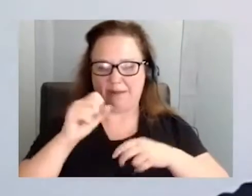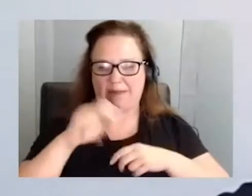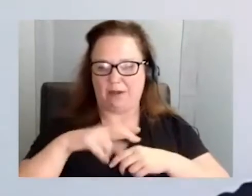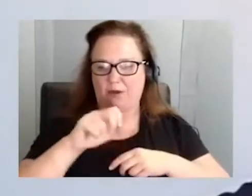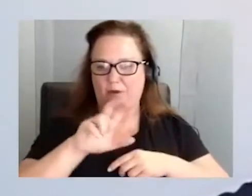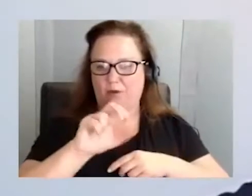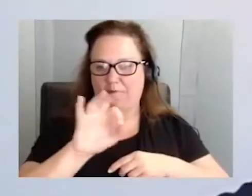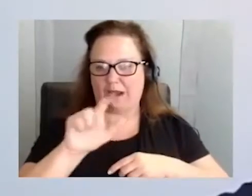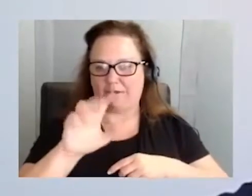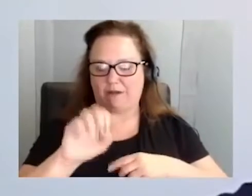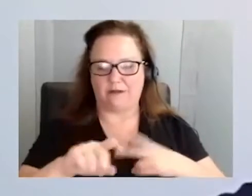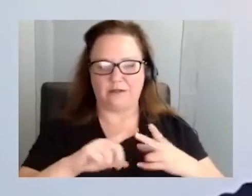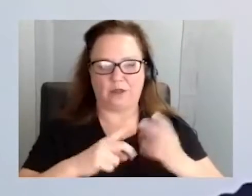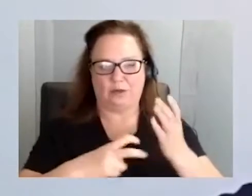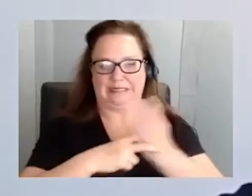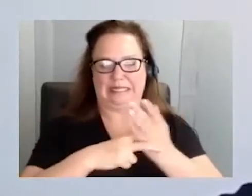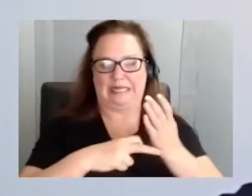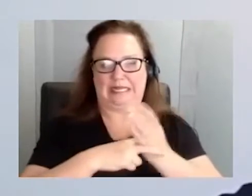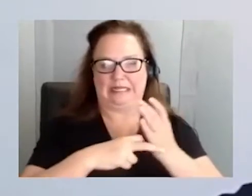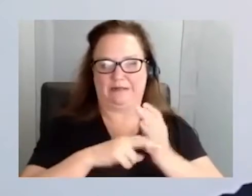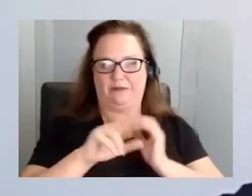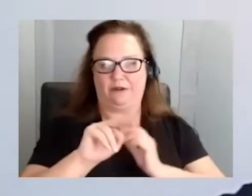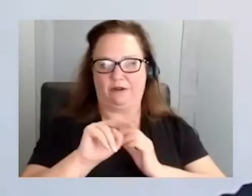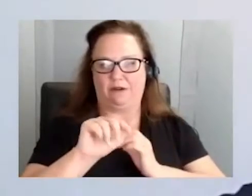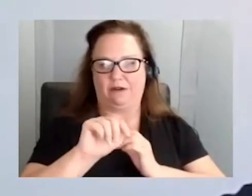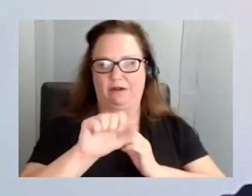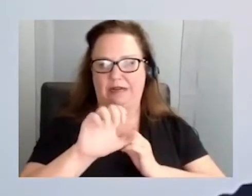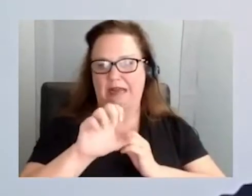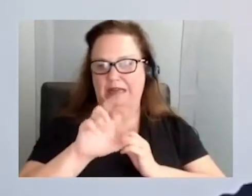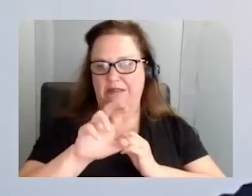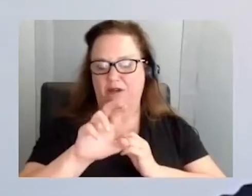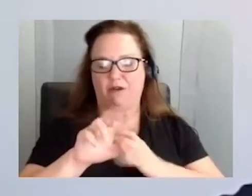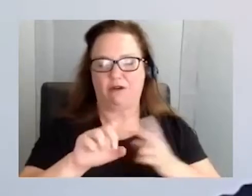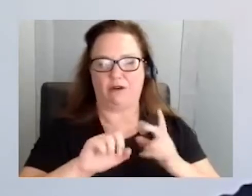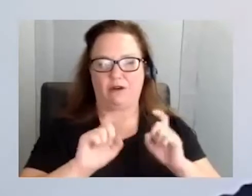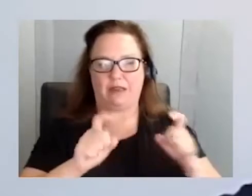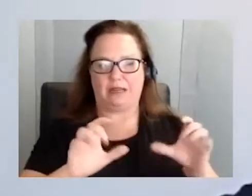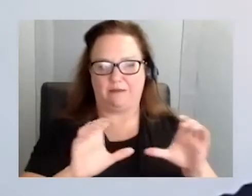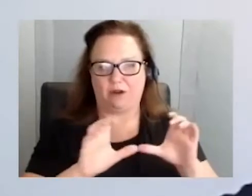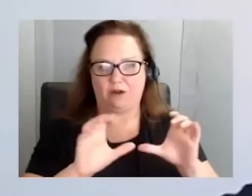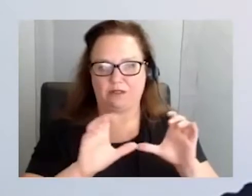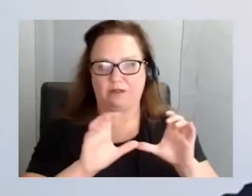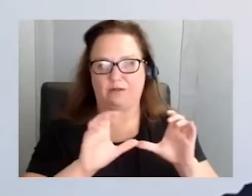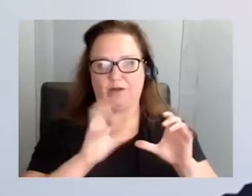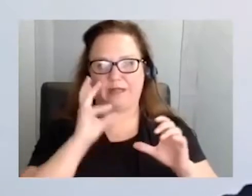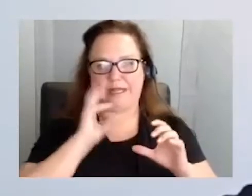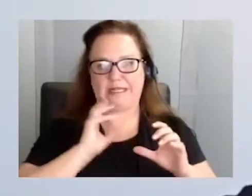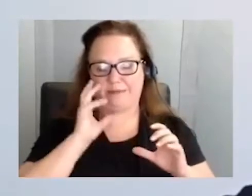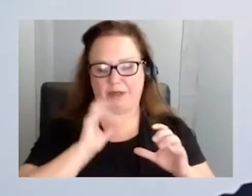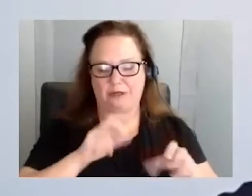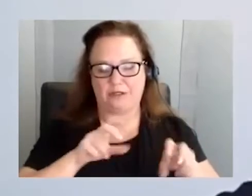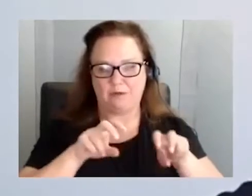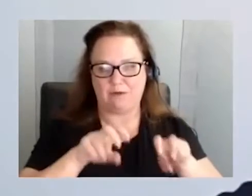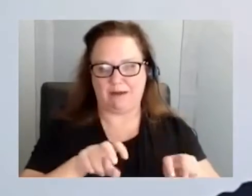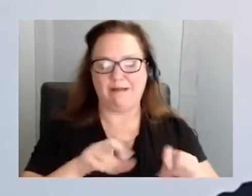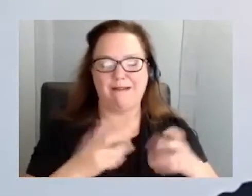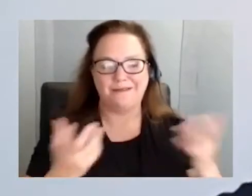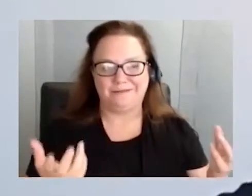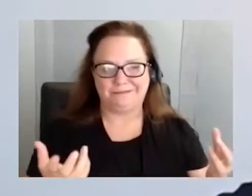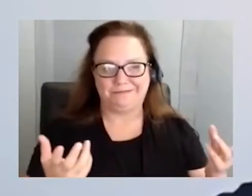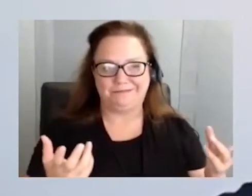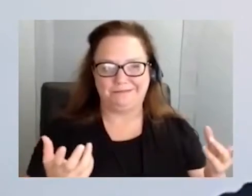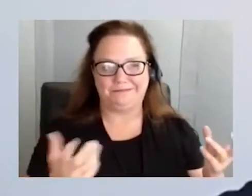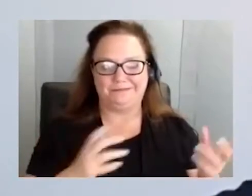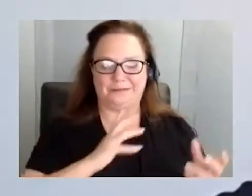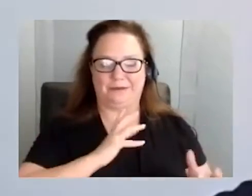like tickets for upcoming NASCAR races or gift cards for the NASCAR racing experience ride along. So that's